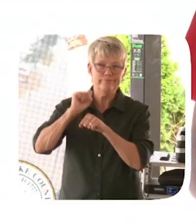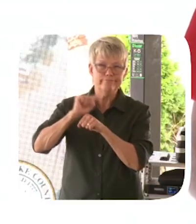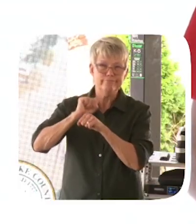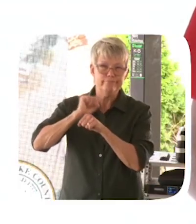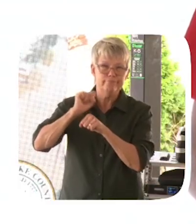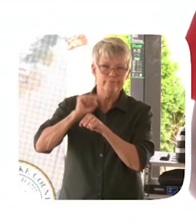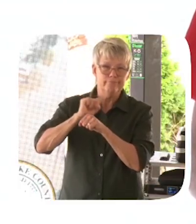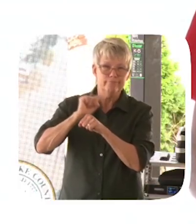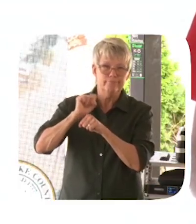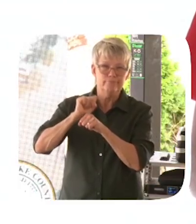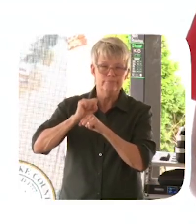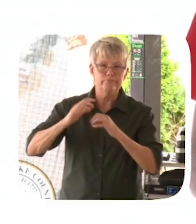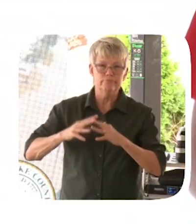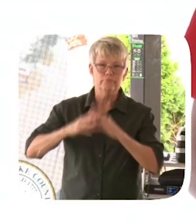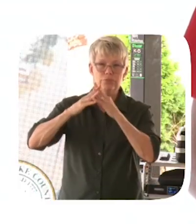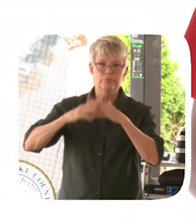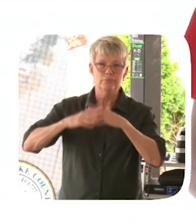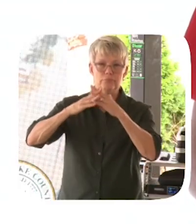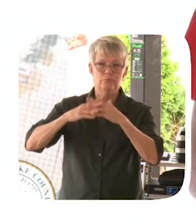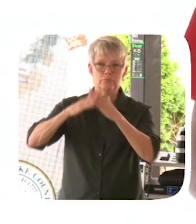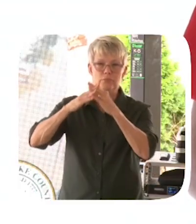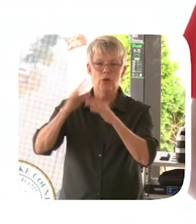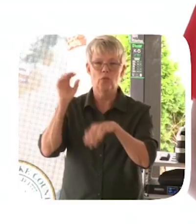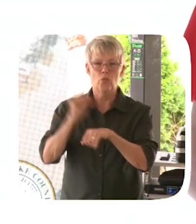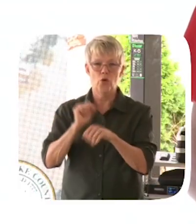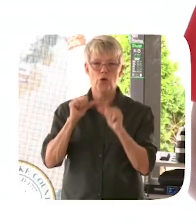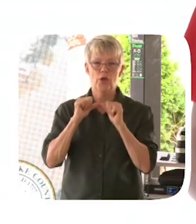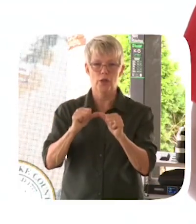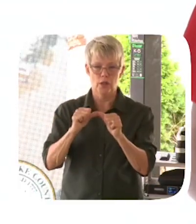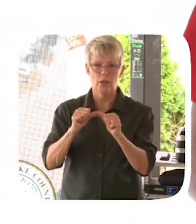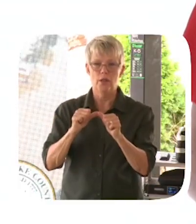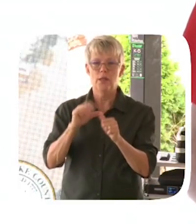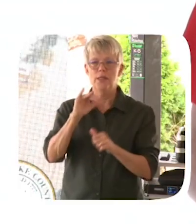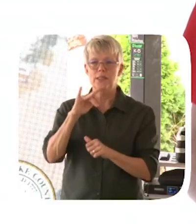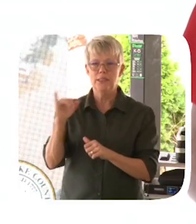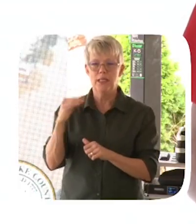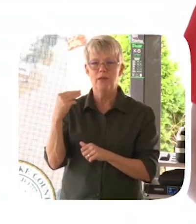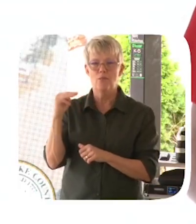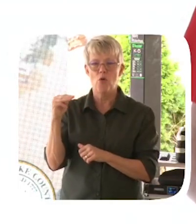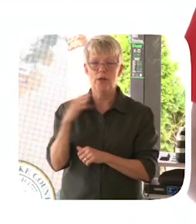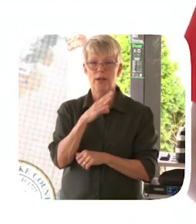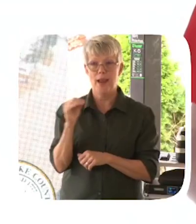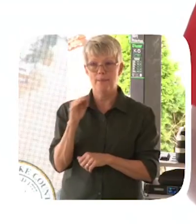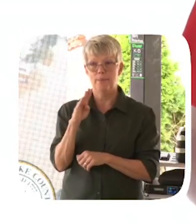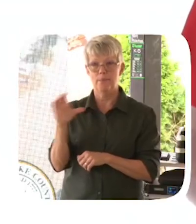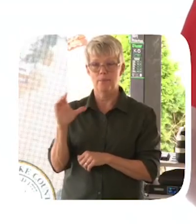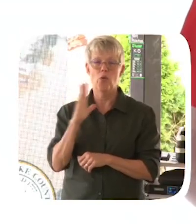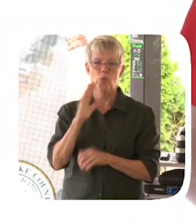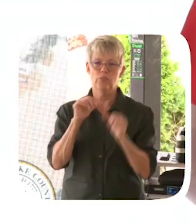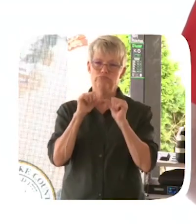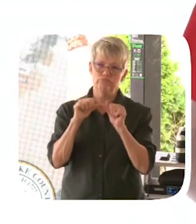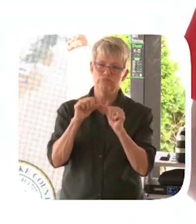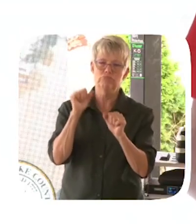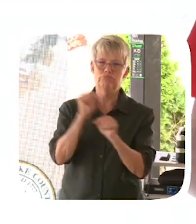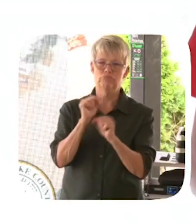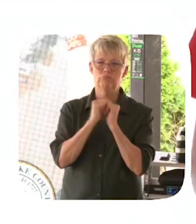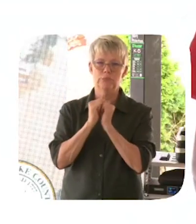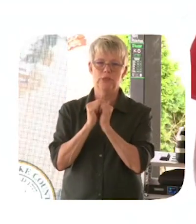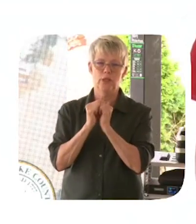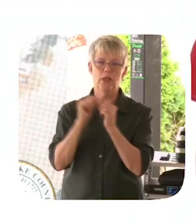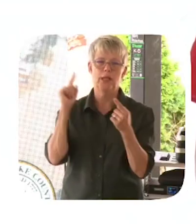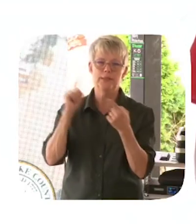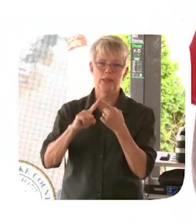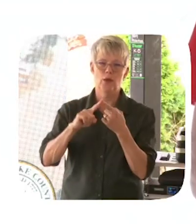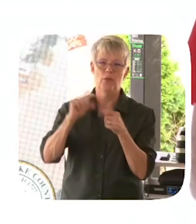community. The work continues, and please note that the City of Morganton and Burke County will continue working together until the work is